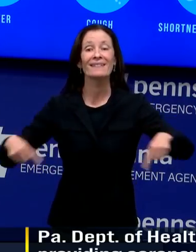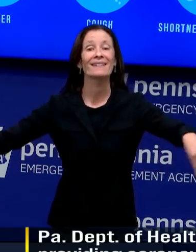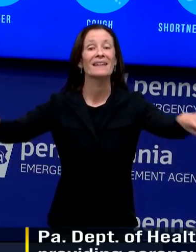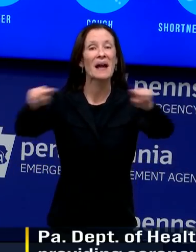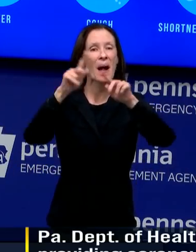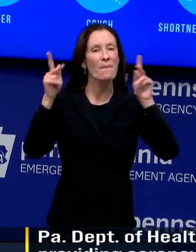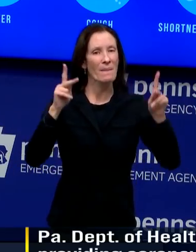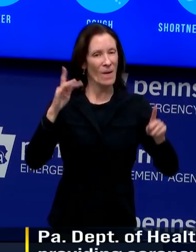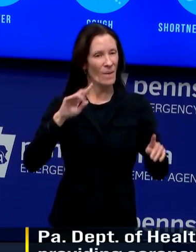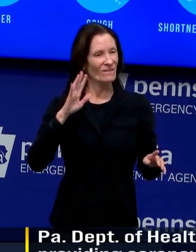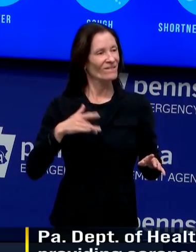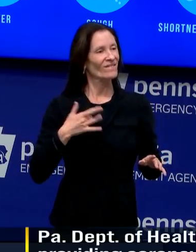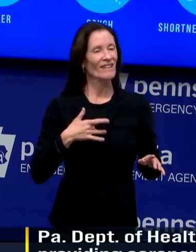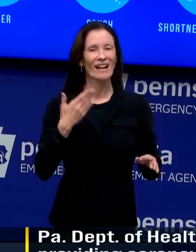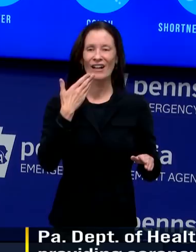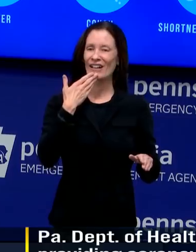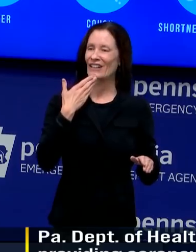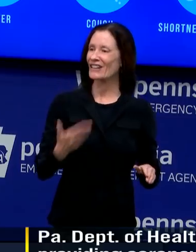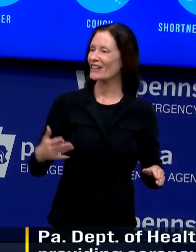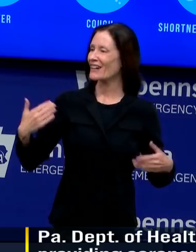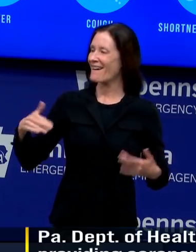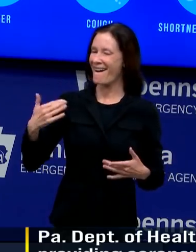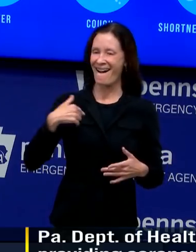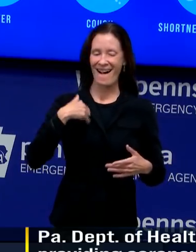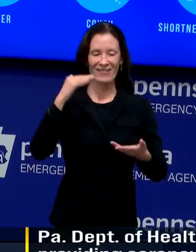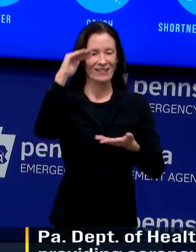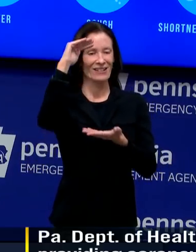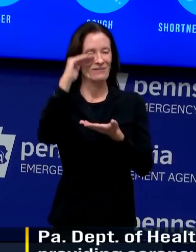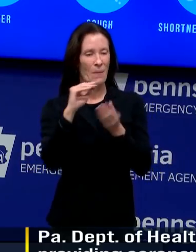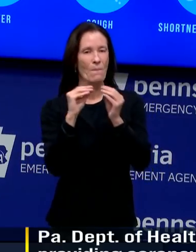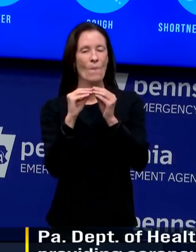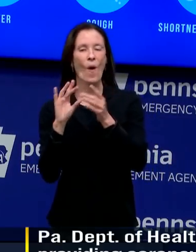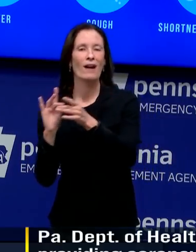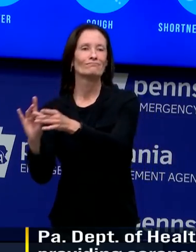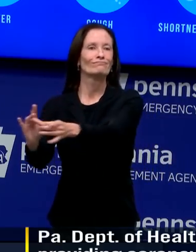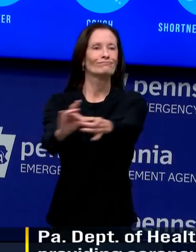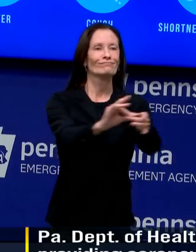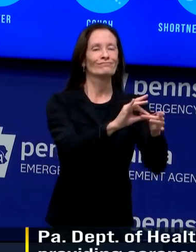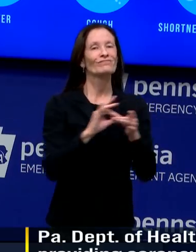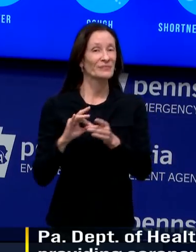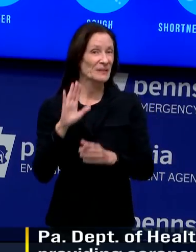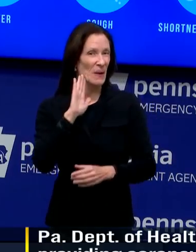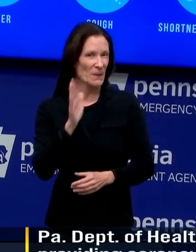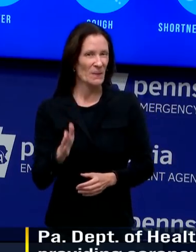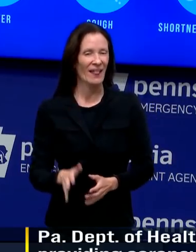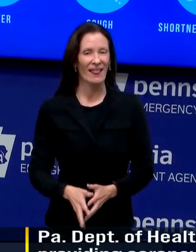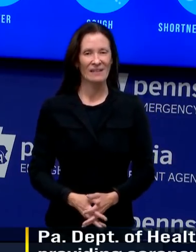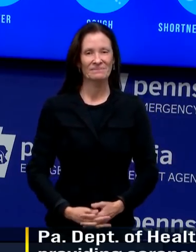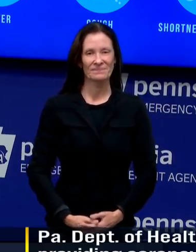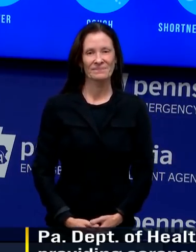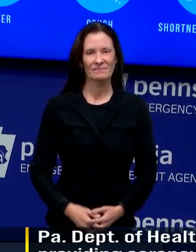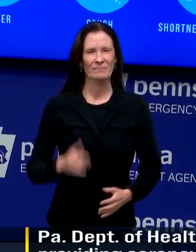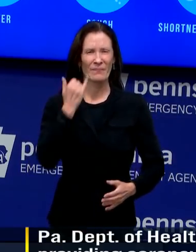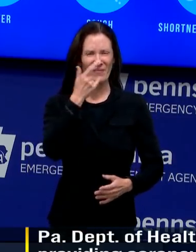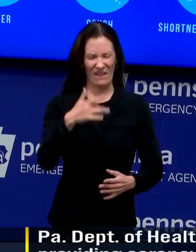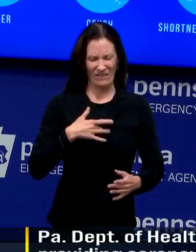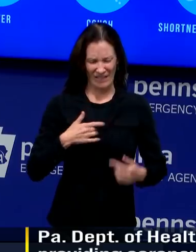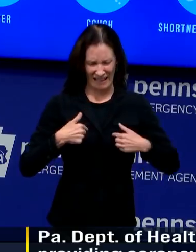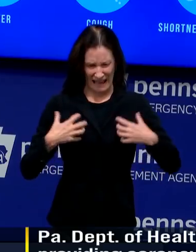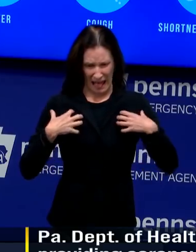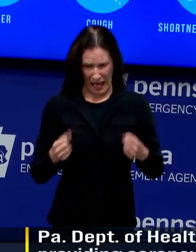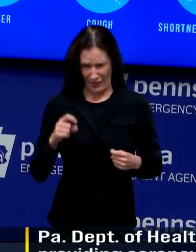together. If you have questions about your health, please contact your healthcare provider. And if you need mental